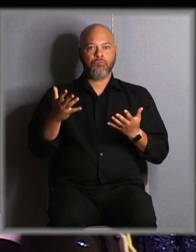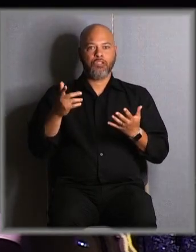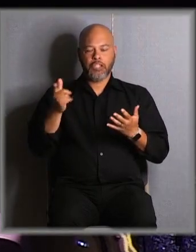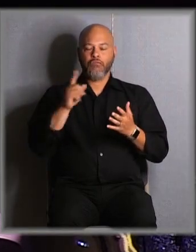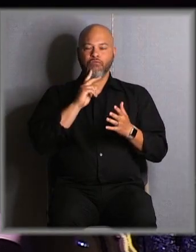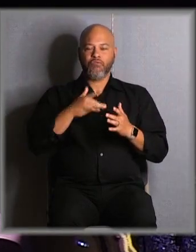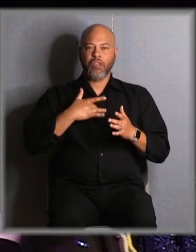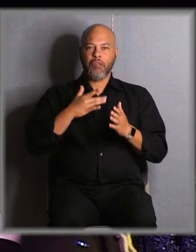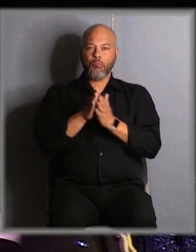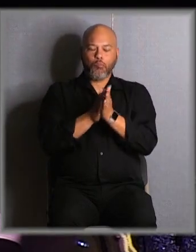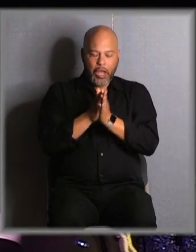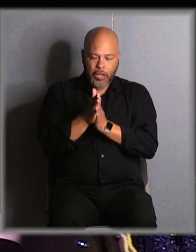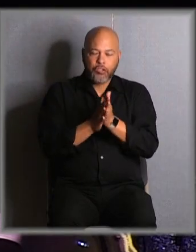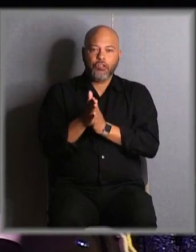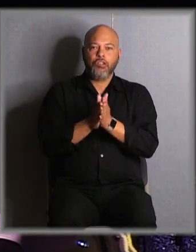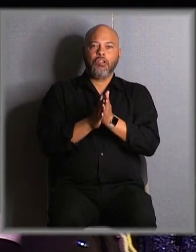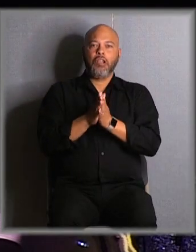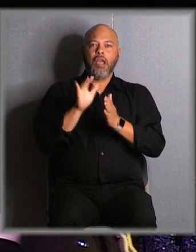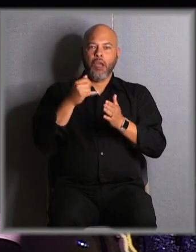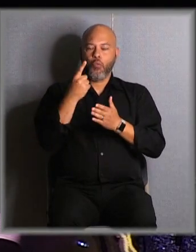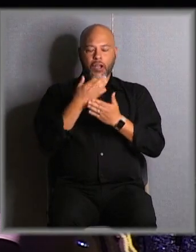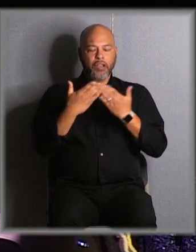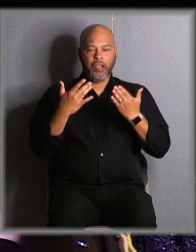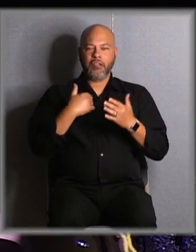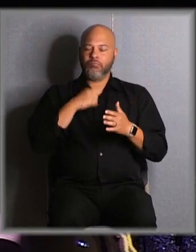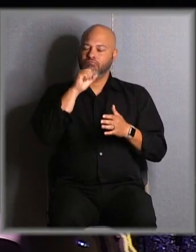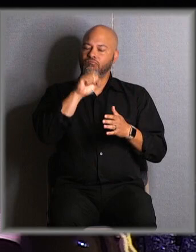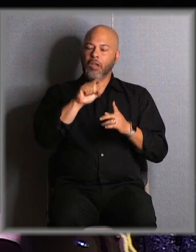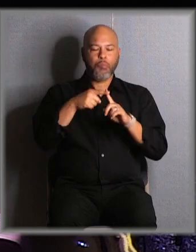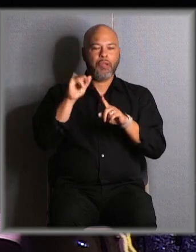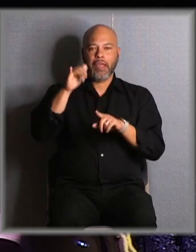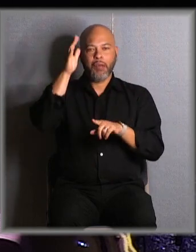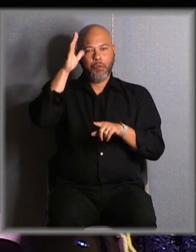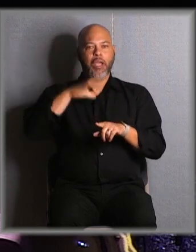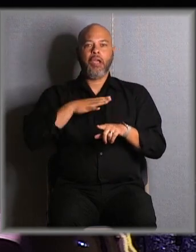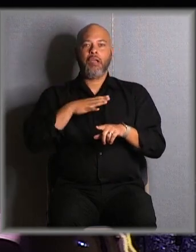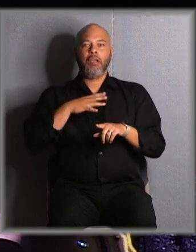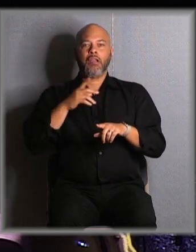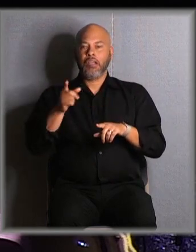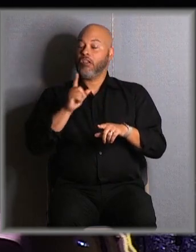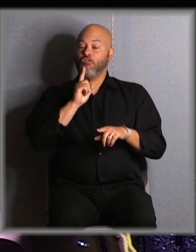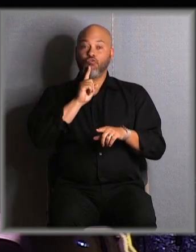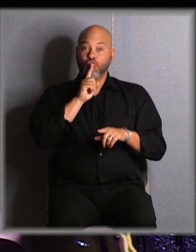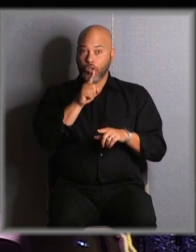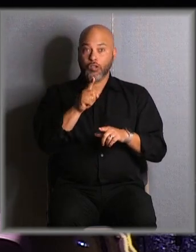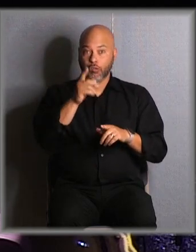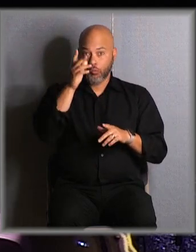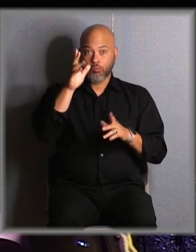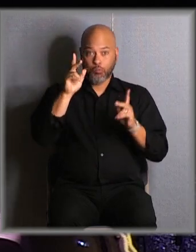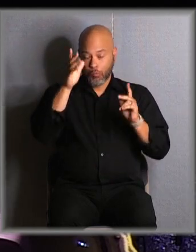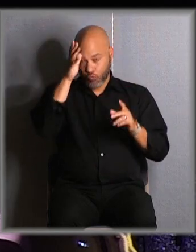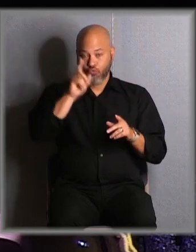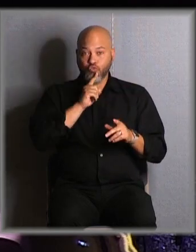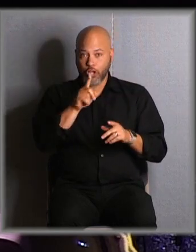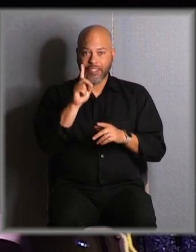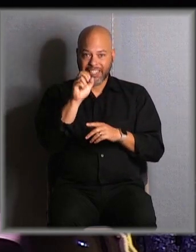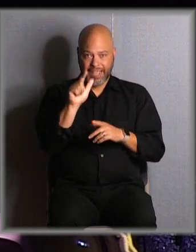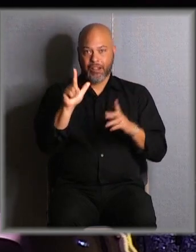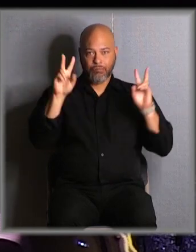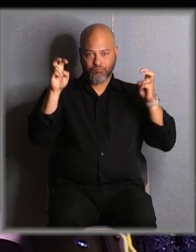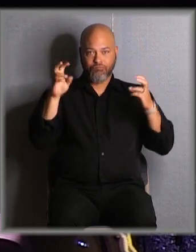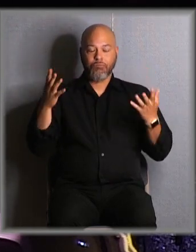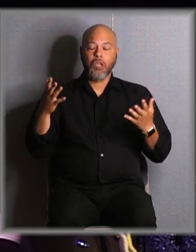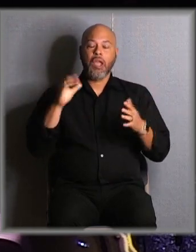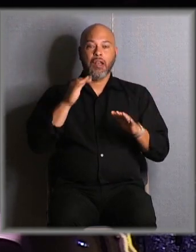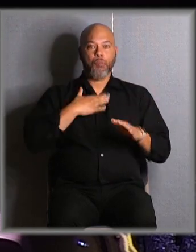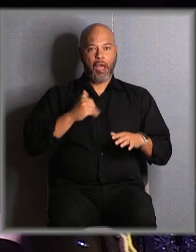passionate. And it's one of the things that I love about him. He's the real deal. And it is my